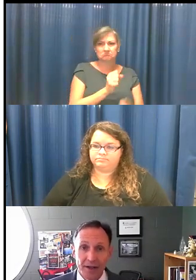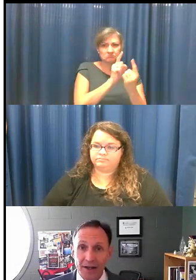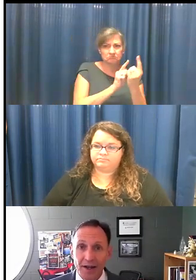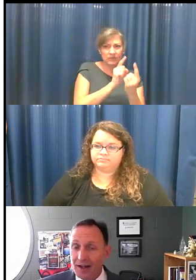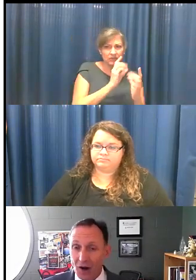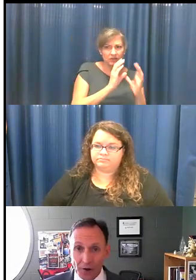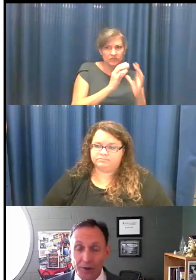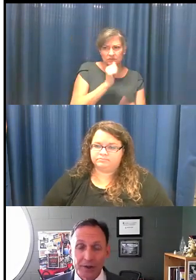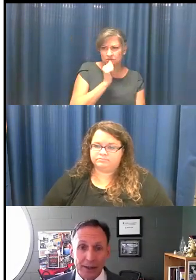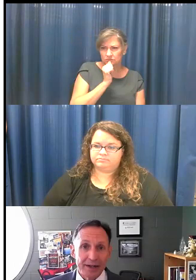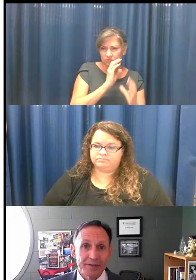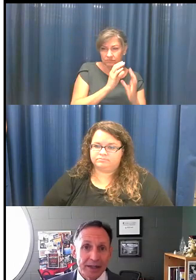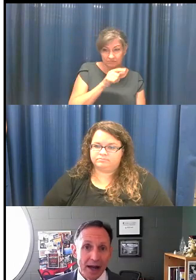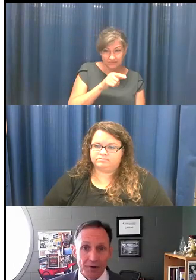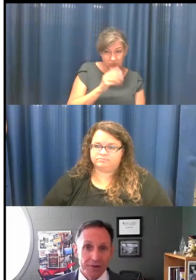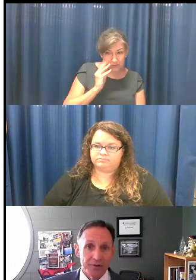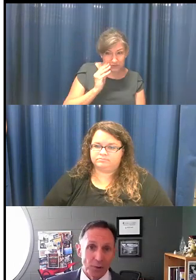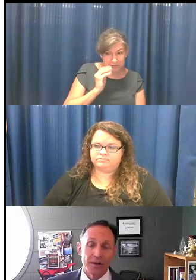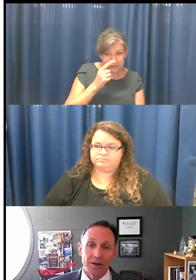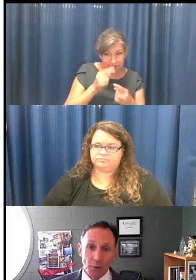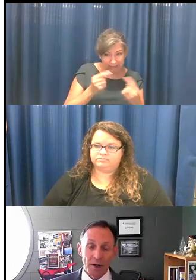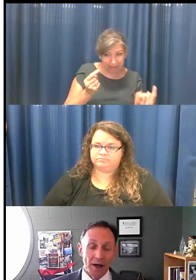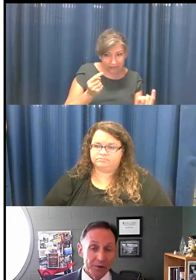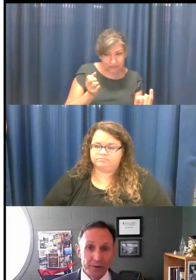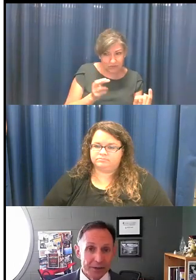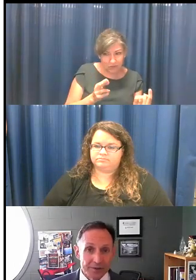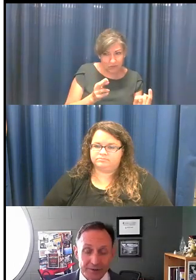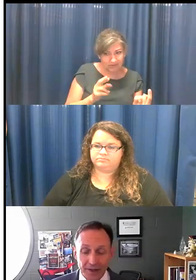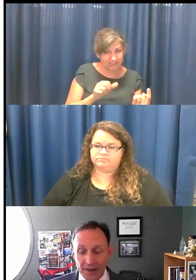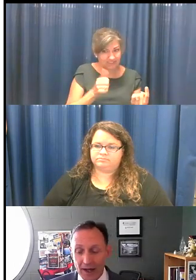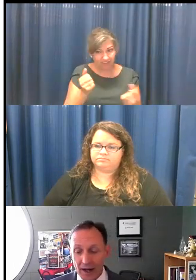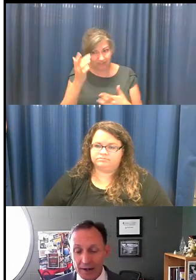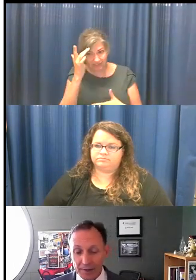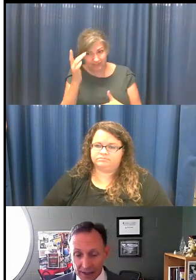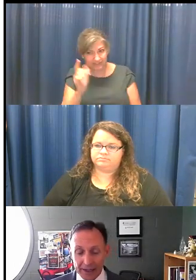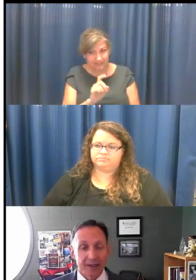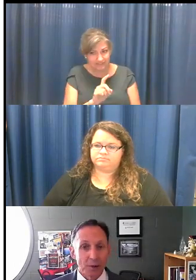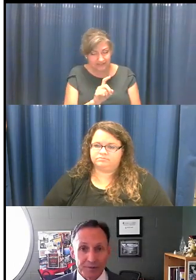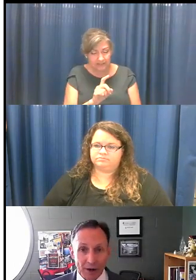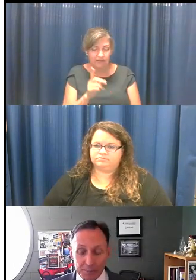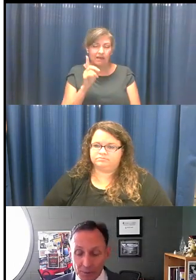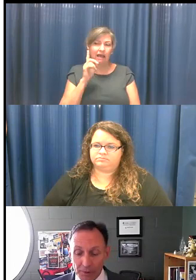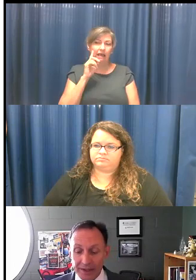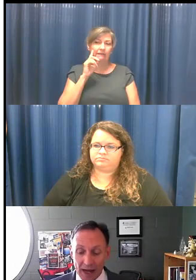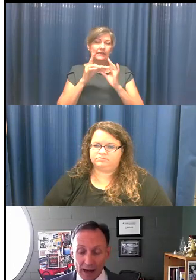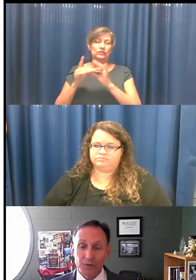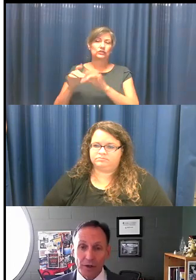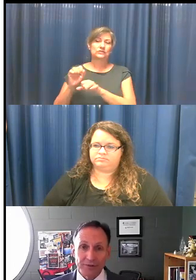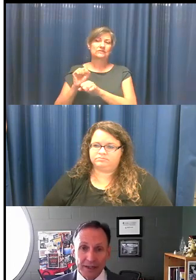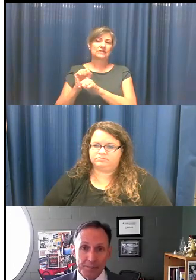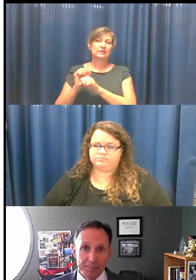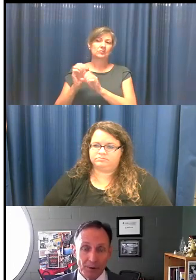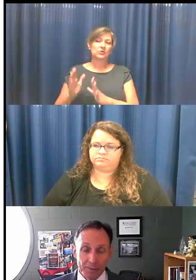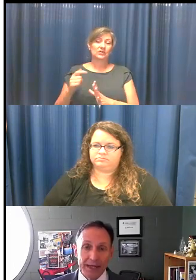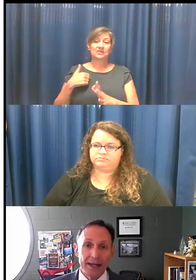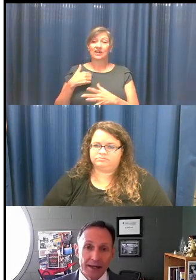ask, are you experiencing allergies or other illness? I think in terms of our employees, I'm trusting